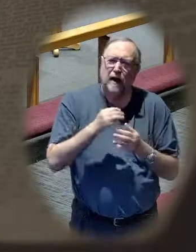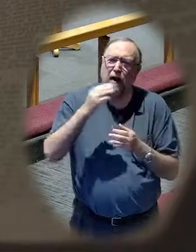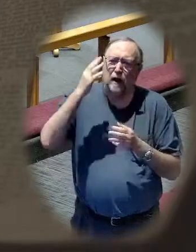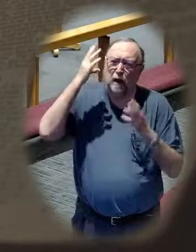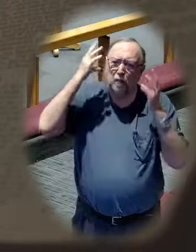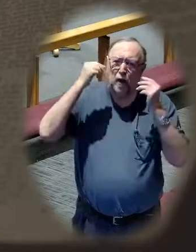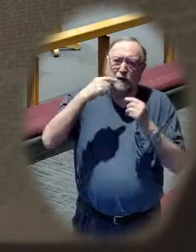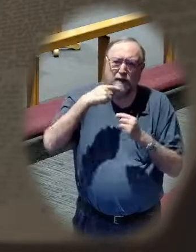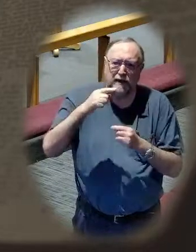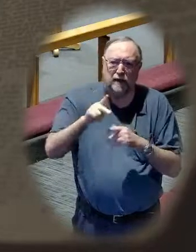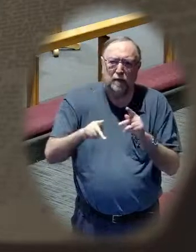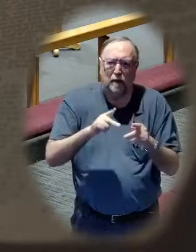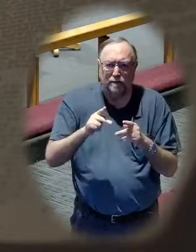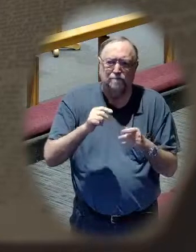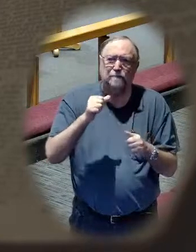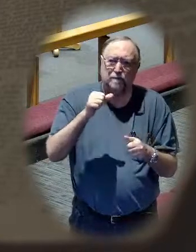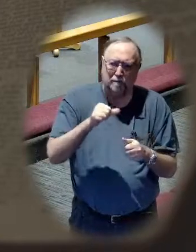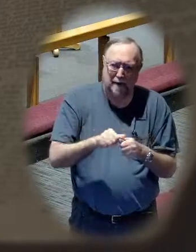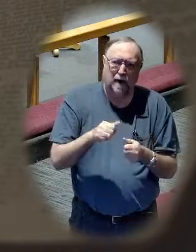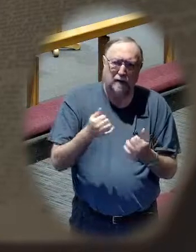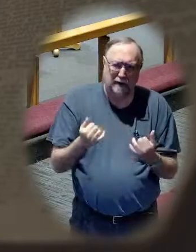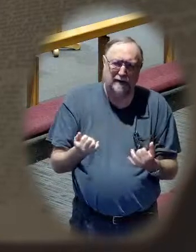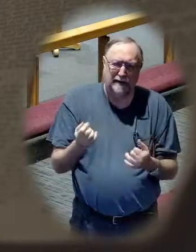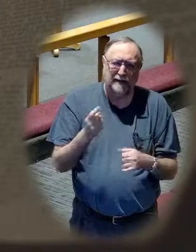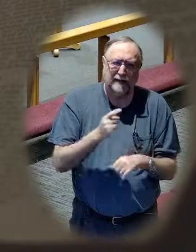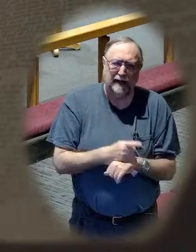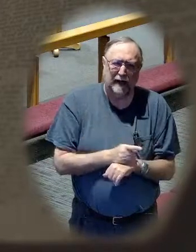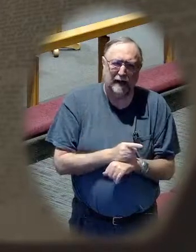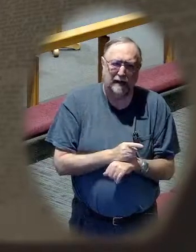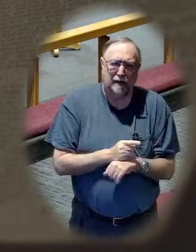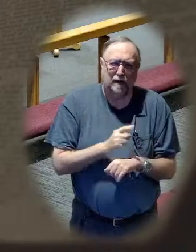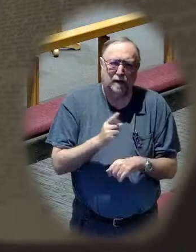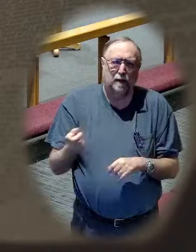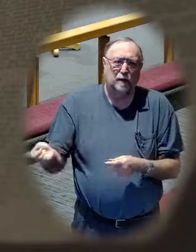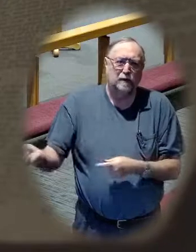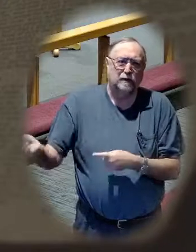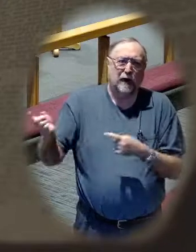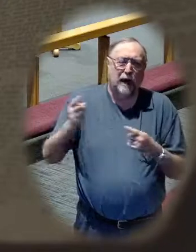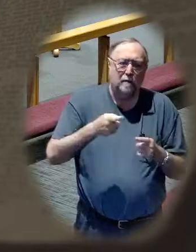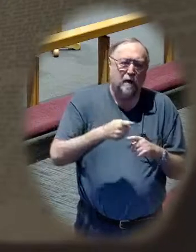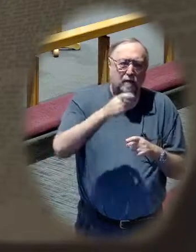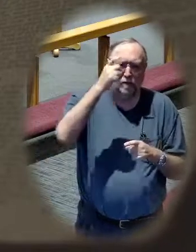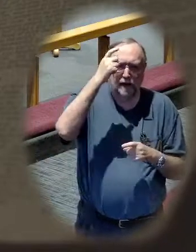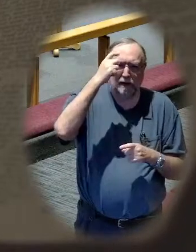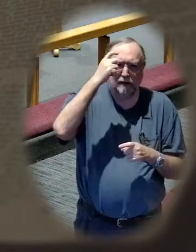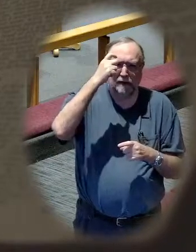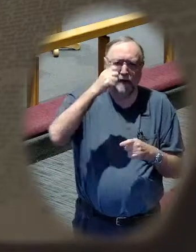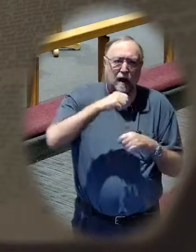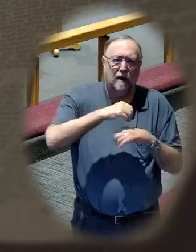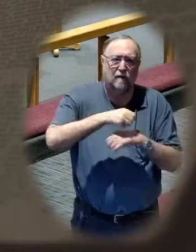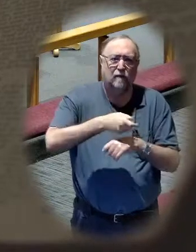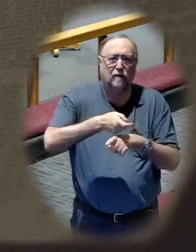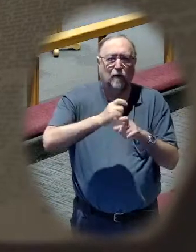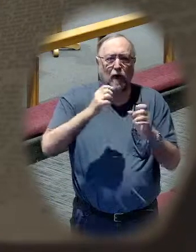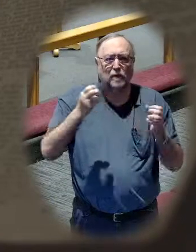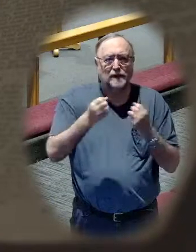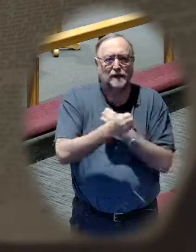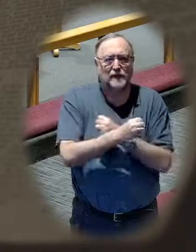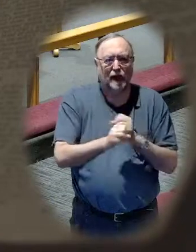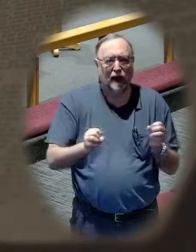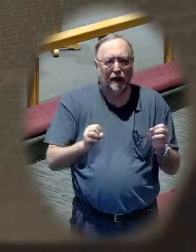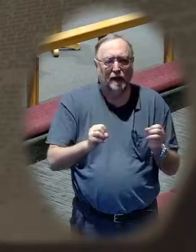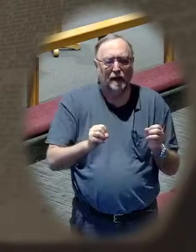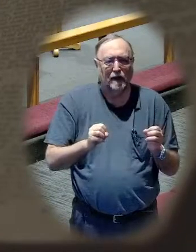to the people, "Remember this day in which you came out of Egypt, out of the house of slavery, for by a